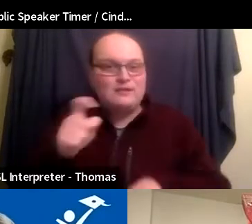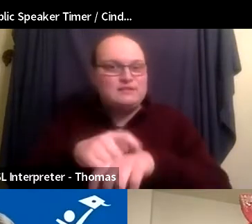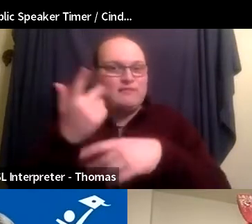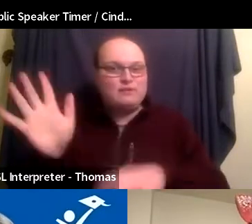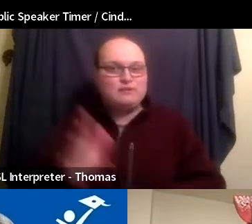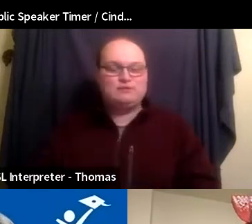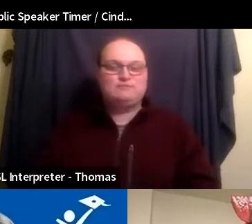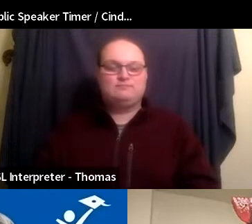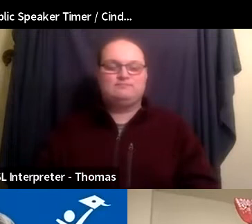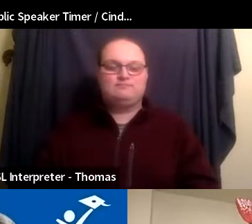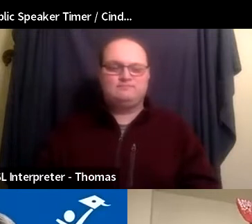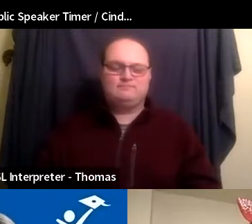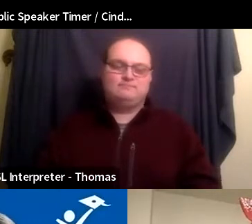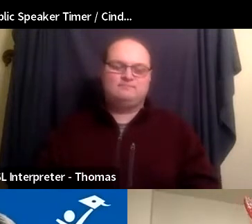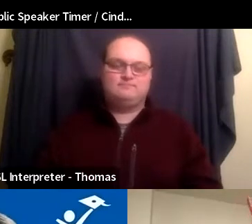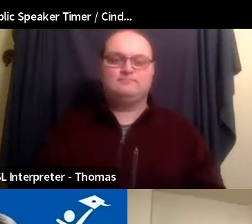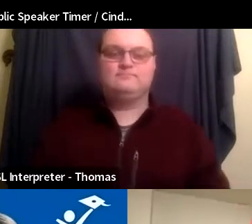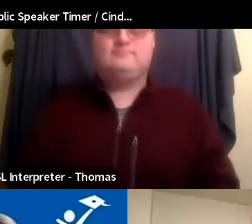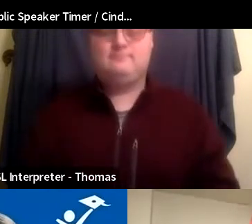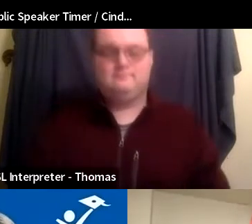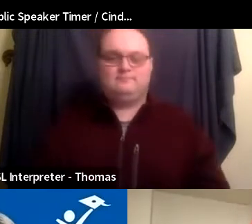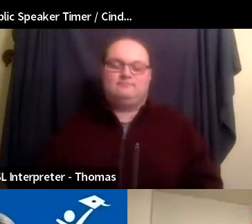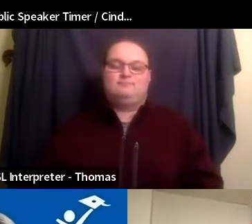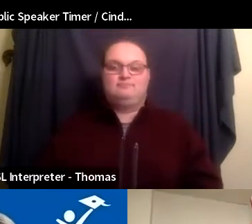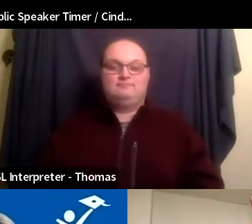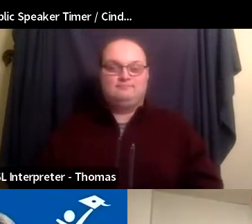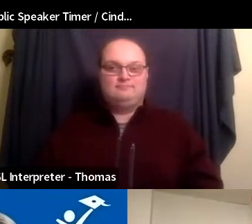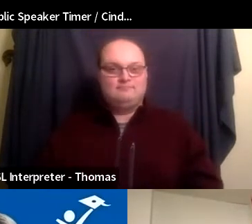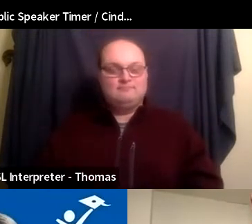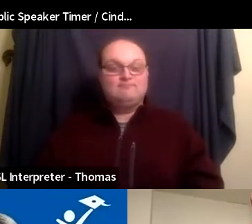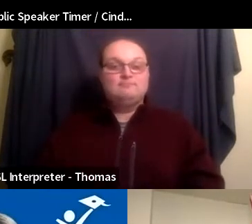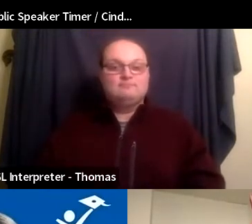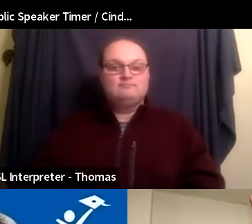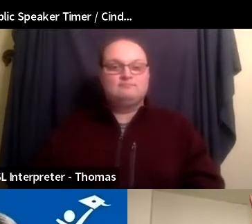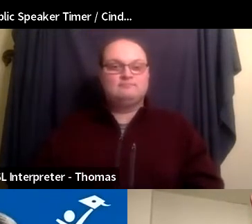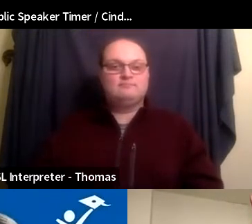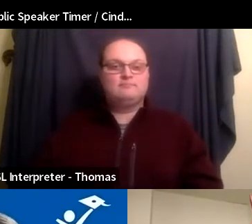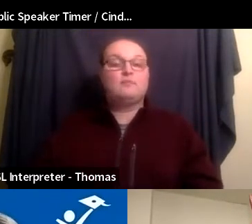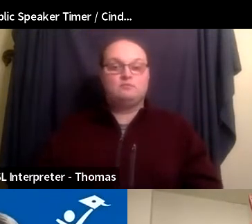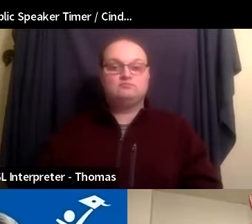up. Thank you. Next